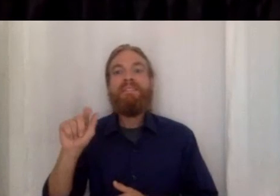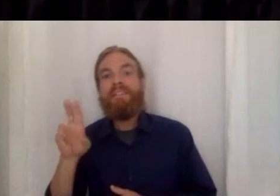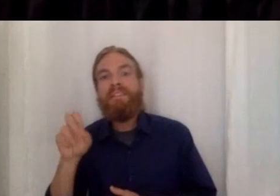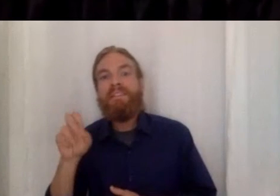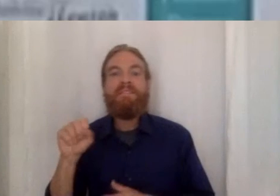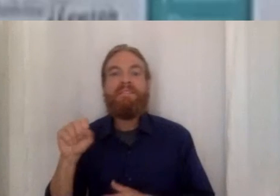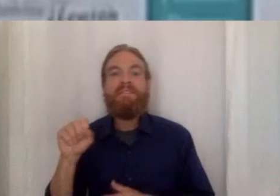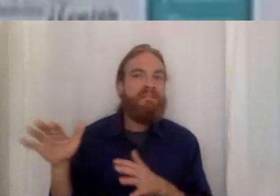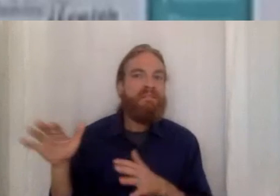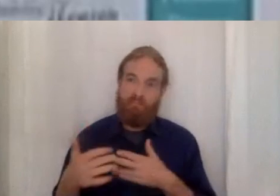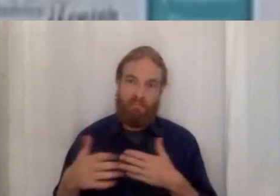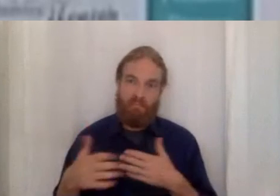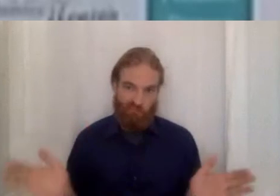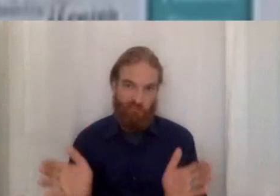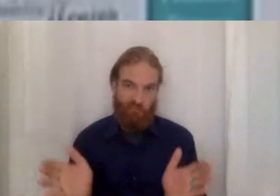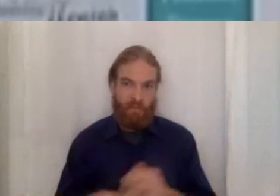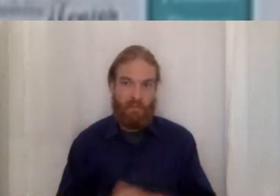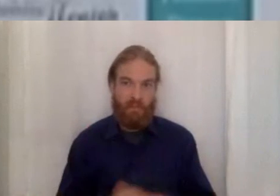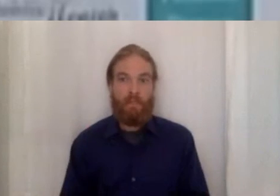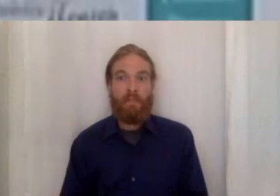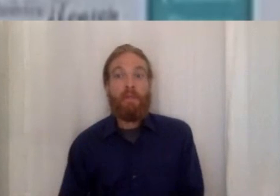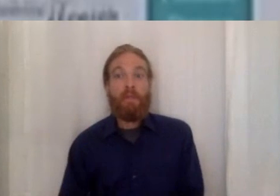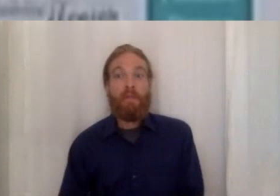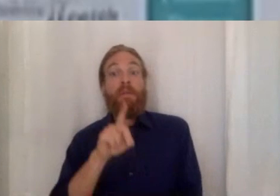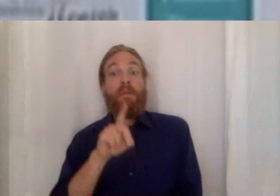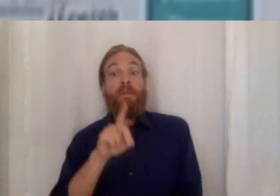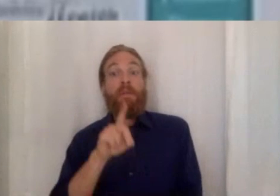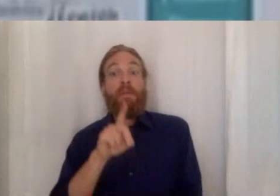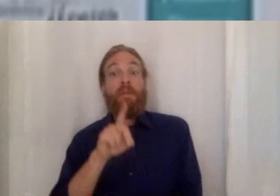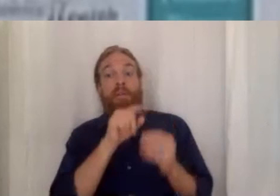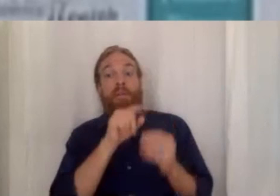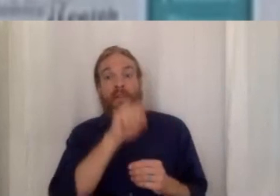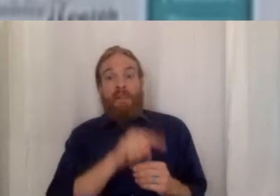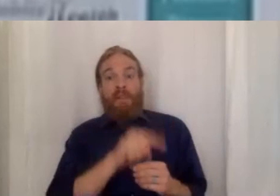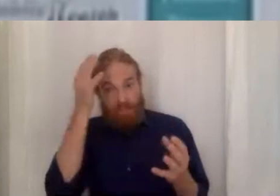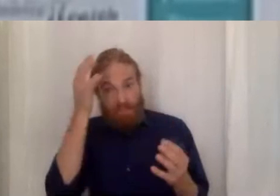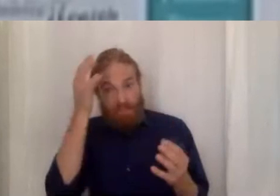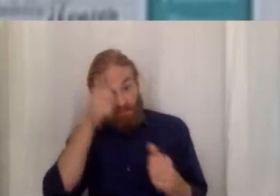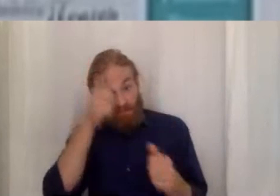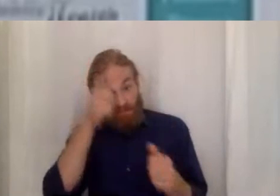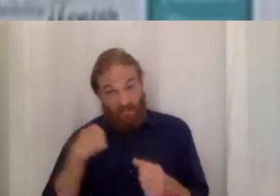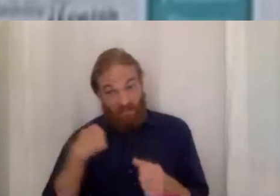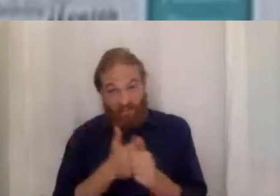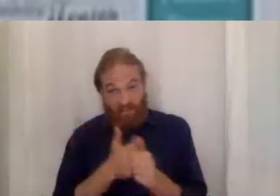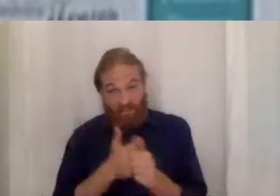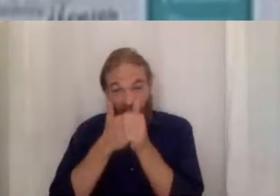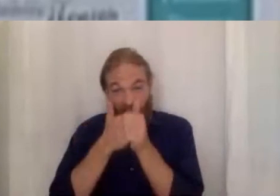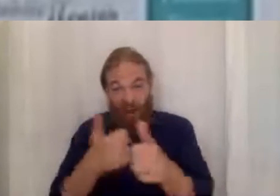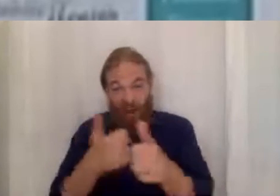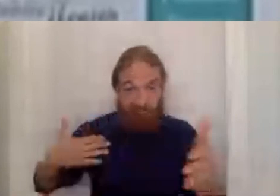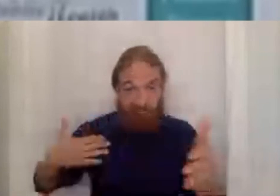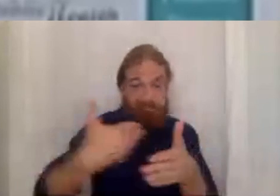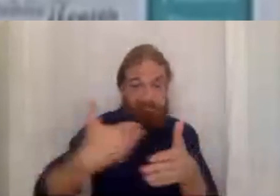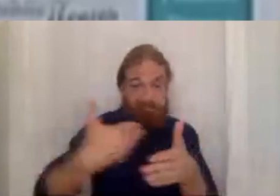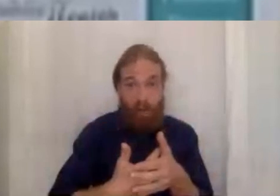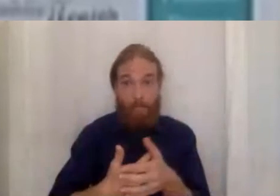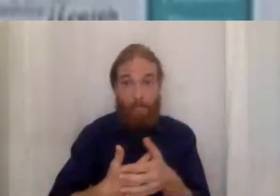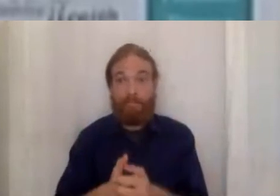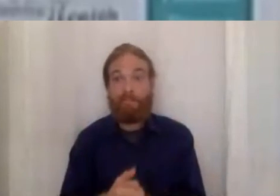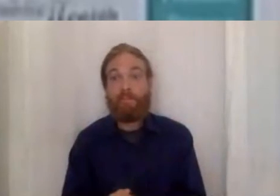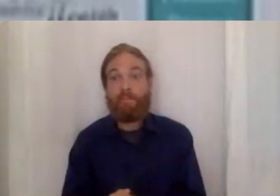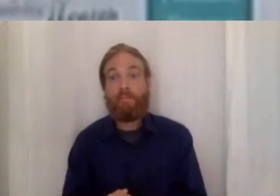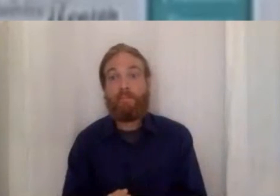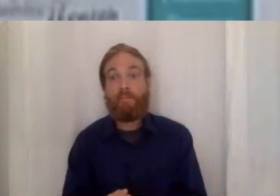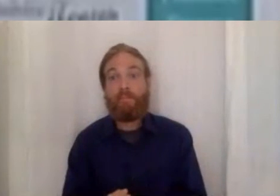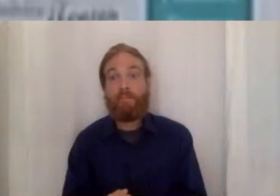following this over time, and Israel has been a good kind of closed community cohort